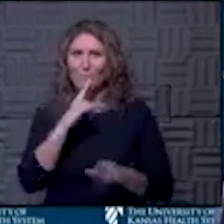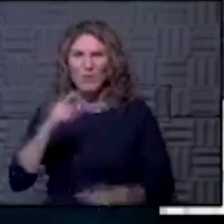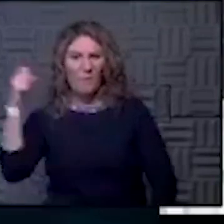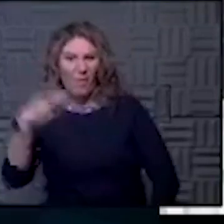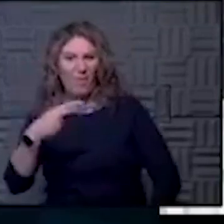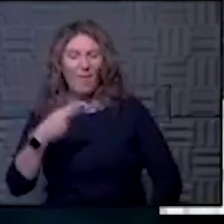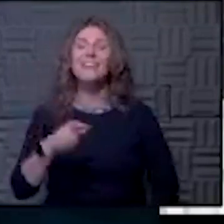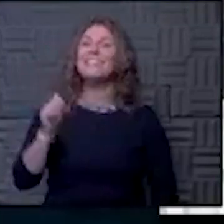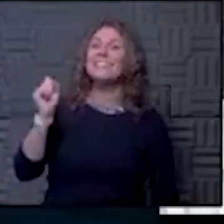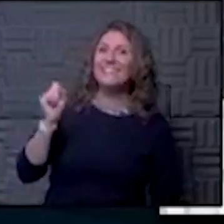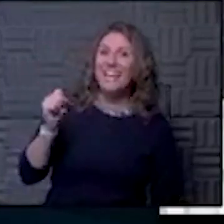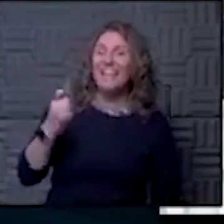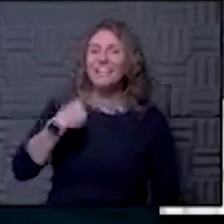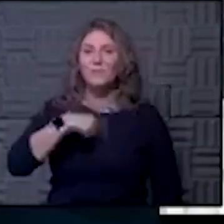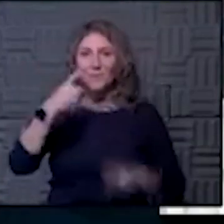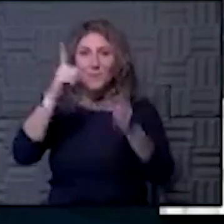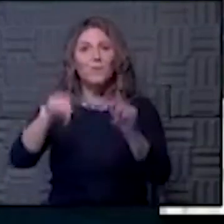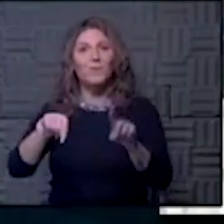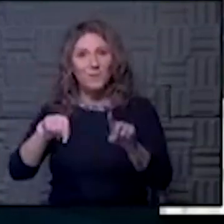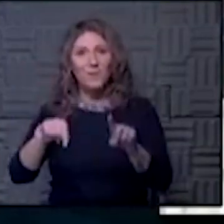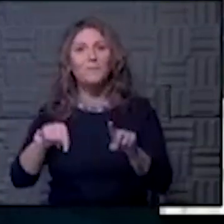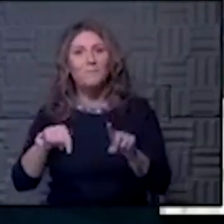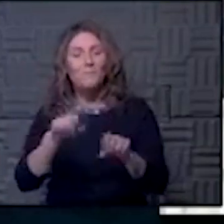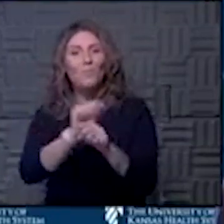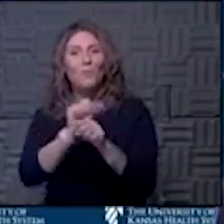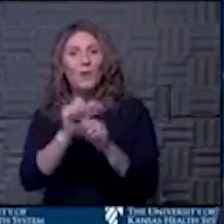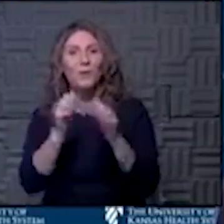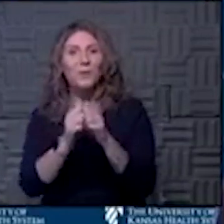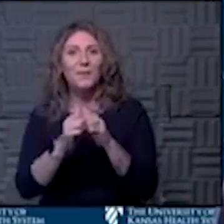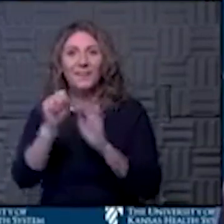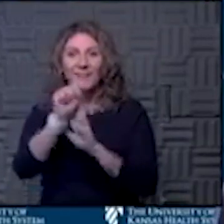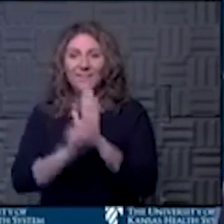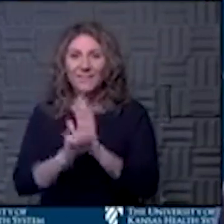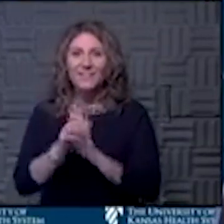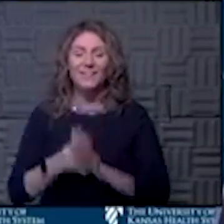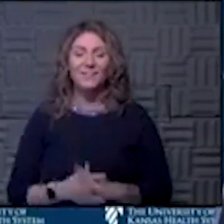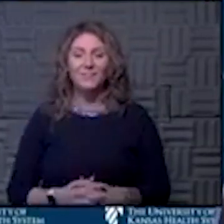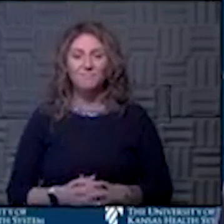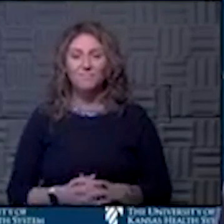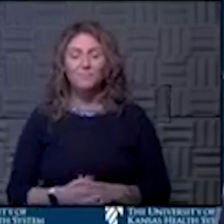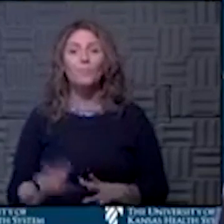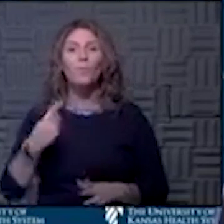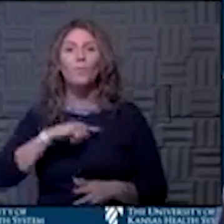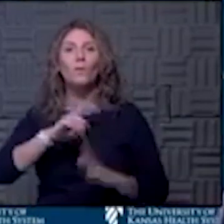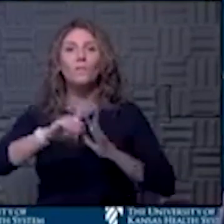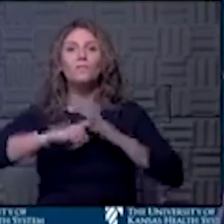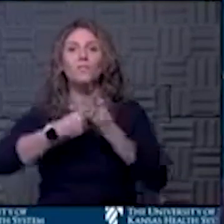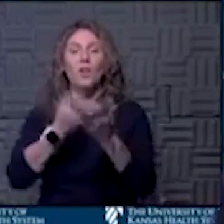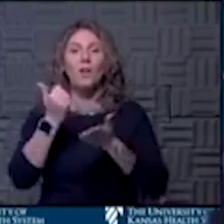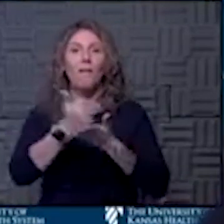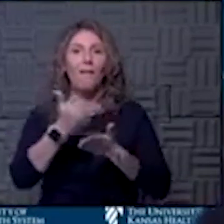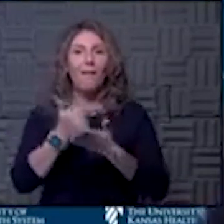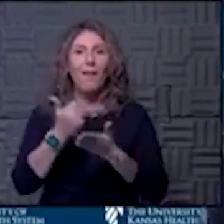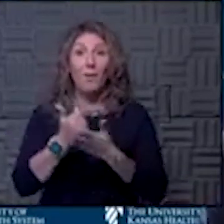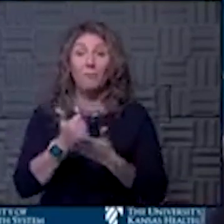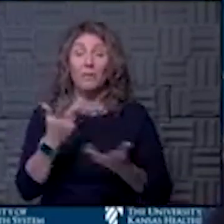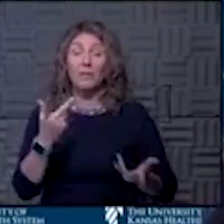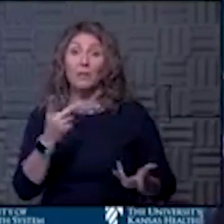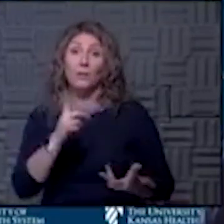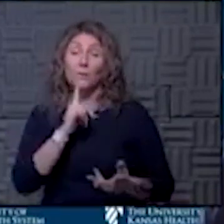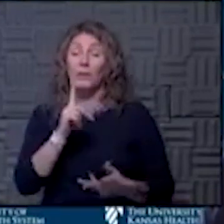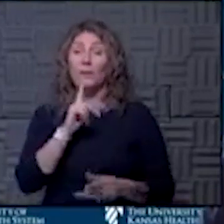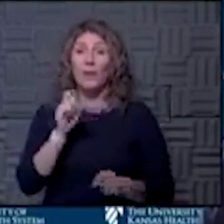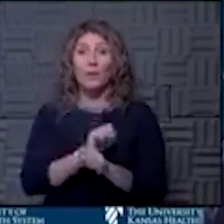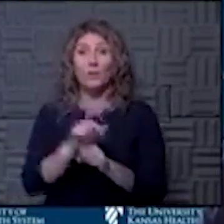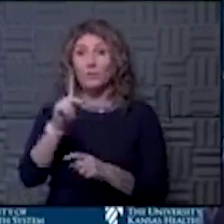yes, we did agree to work with the state. And we have started helping with the city of Kansas testing. And actually, this